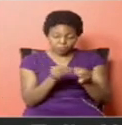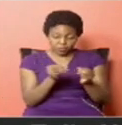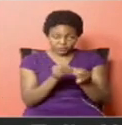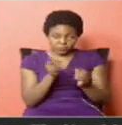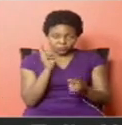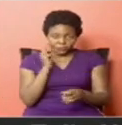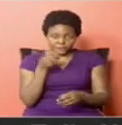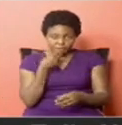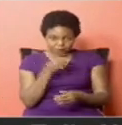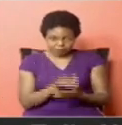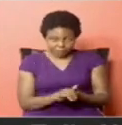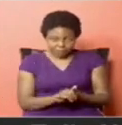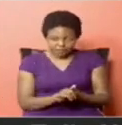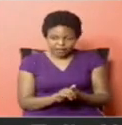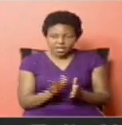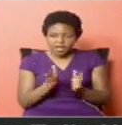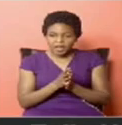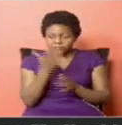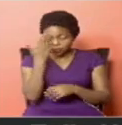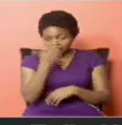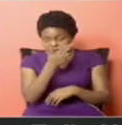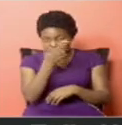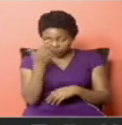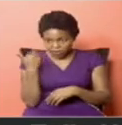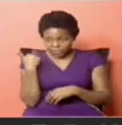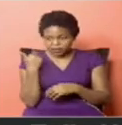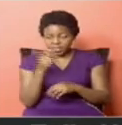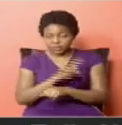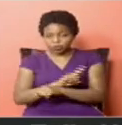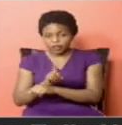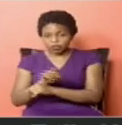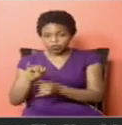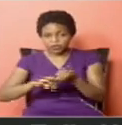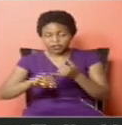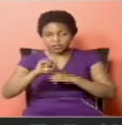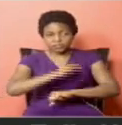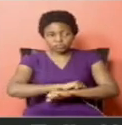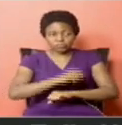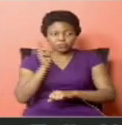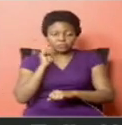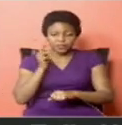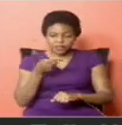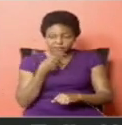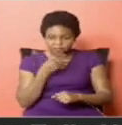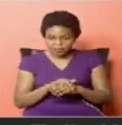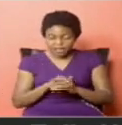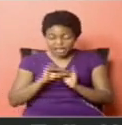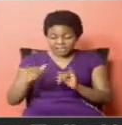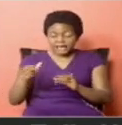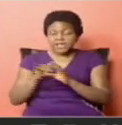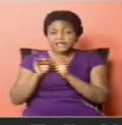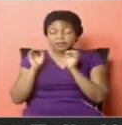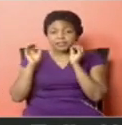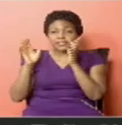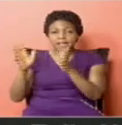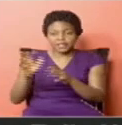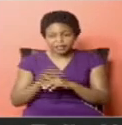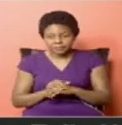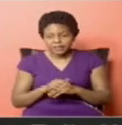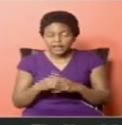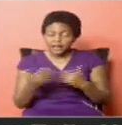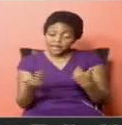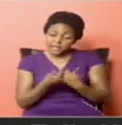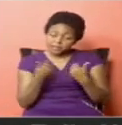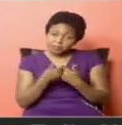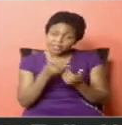deaf and was a student at Wachiso Secondary School for the Deaf lives in Mitiana. He told us of his